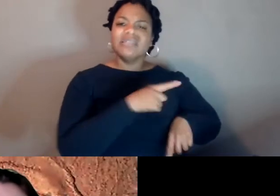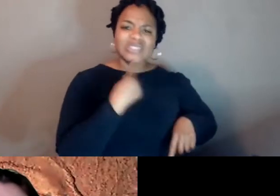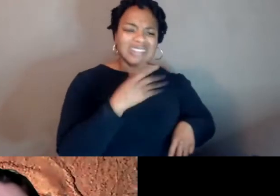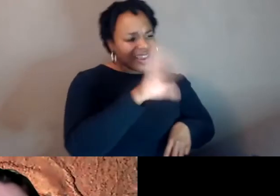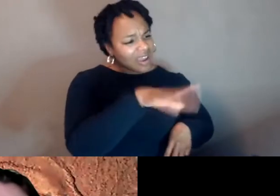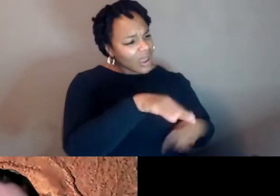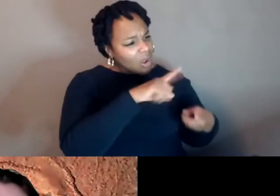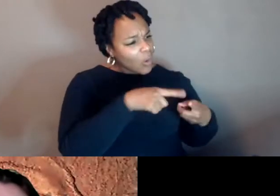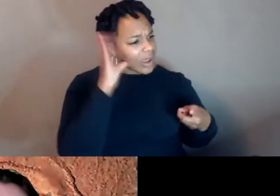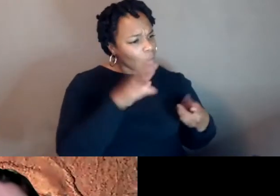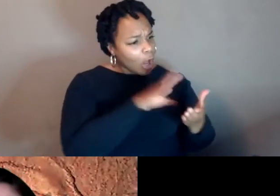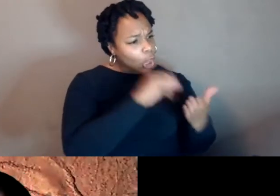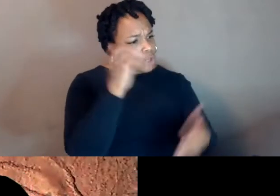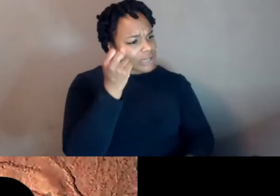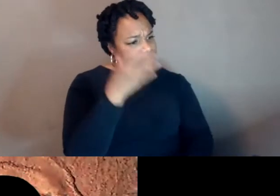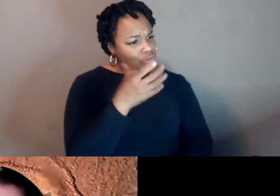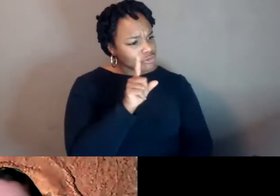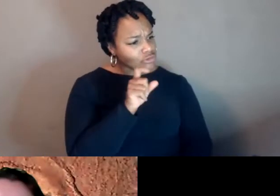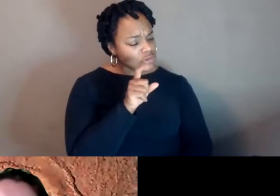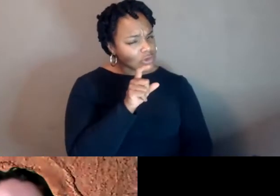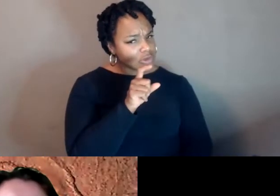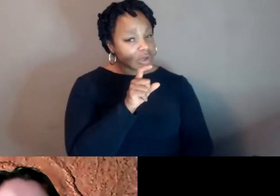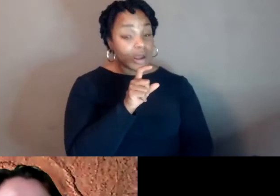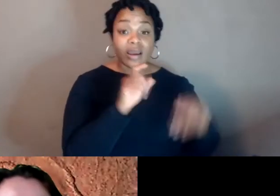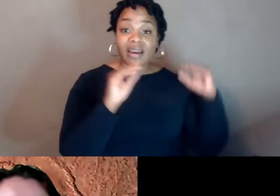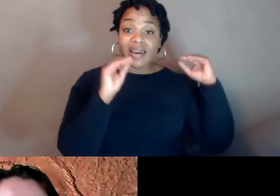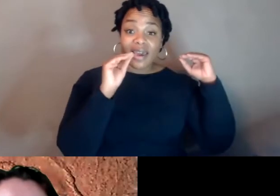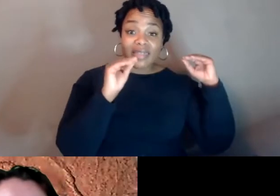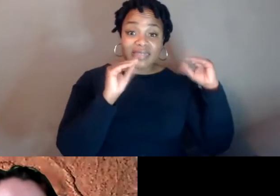study Shakespeare? And the teacher